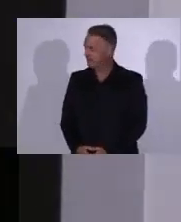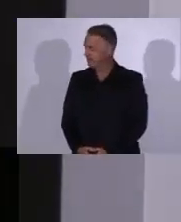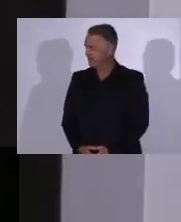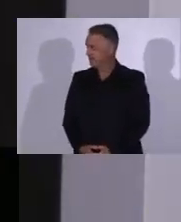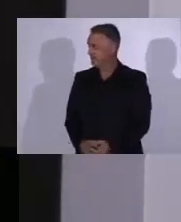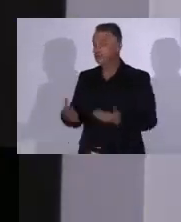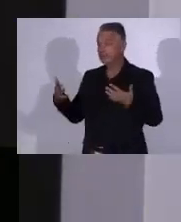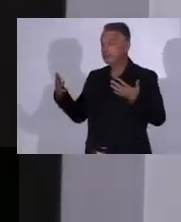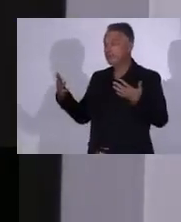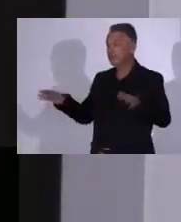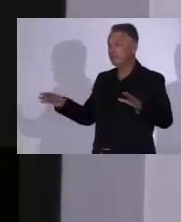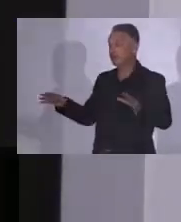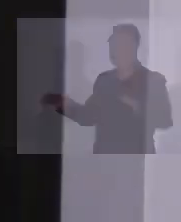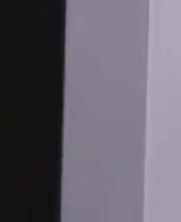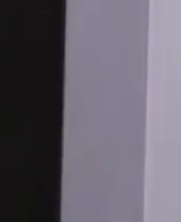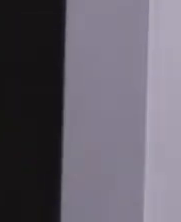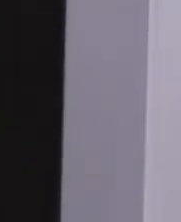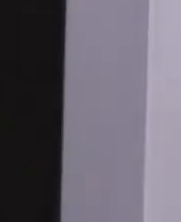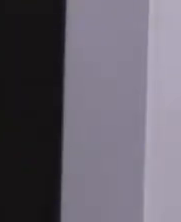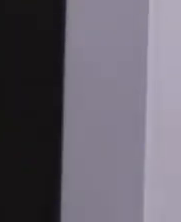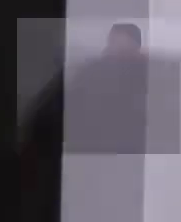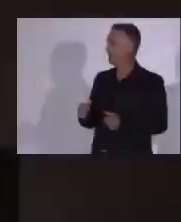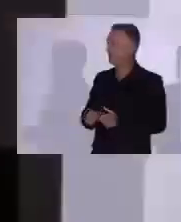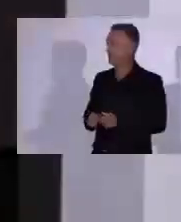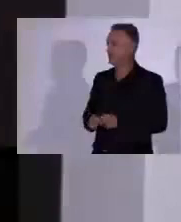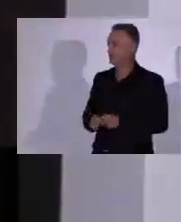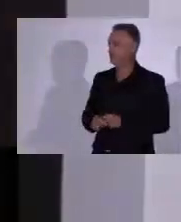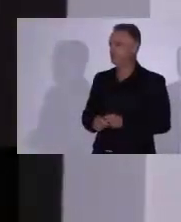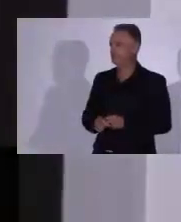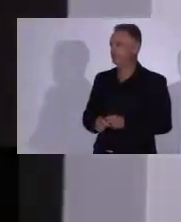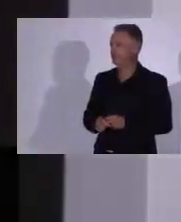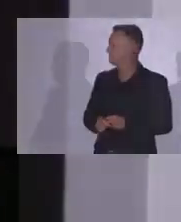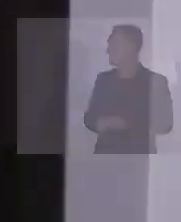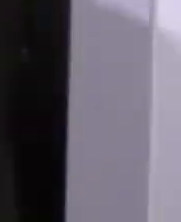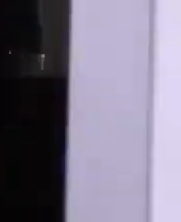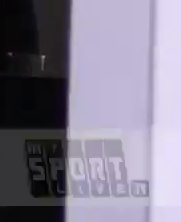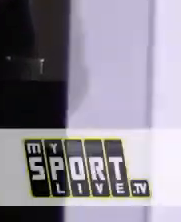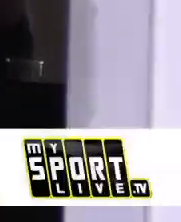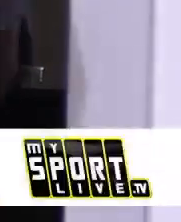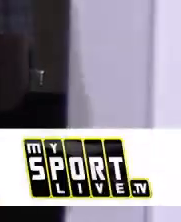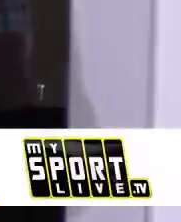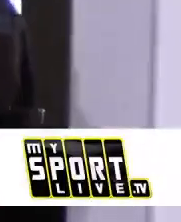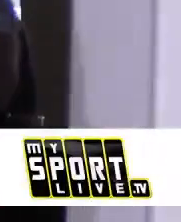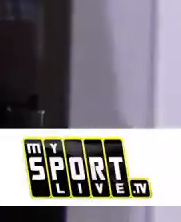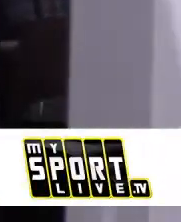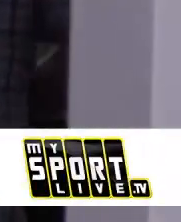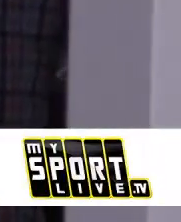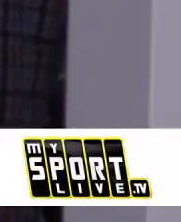It worked. Don't sound so surprised. Oh. Excellent. Thank you, Pete. Thanks,